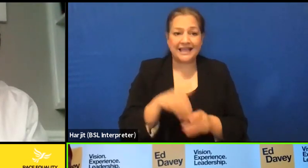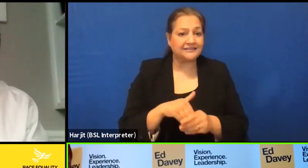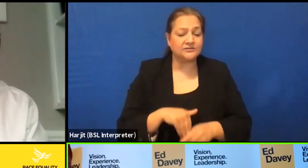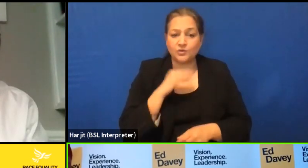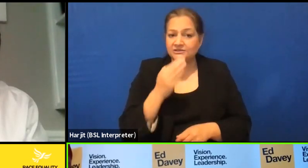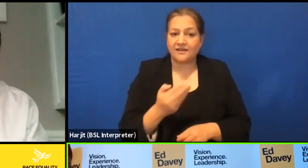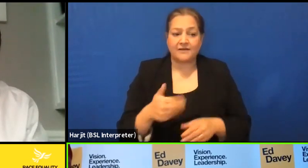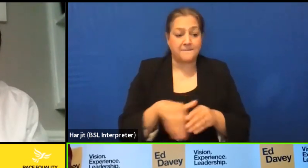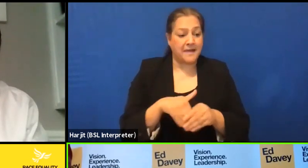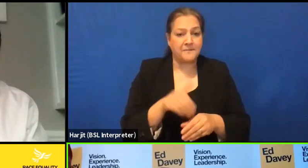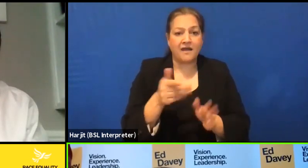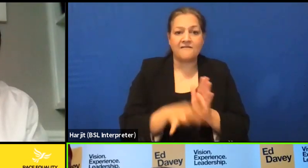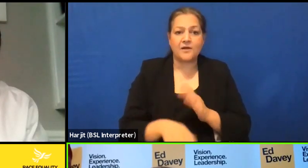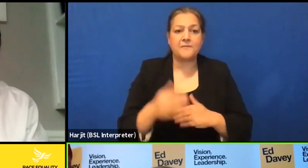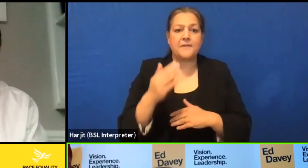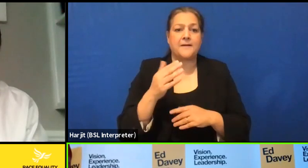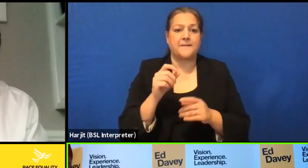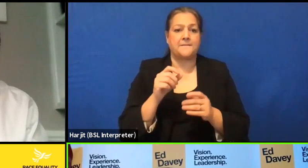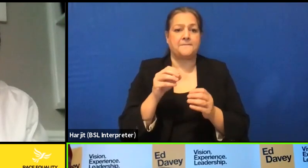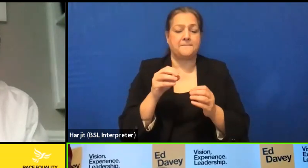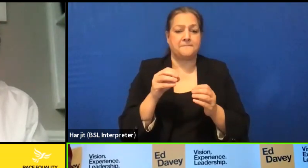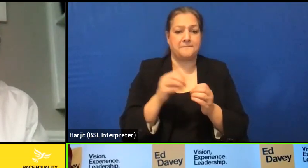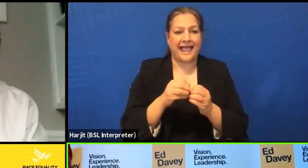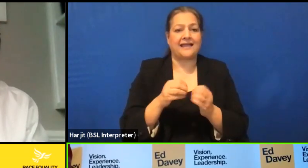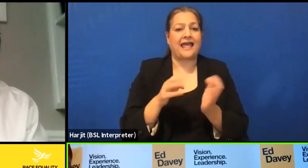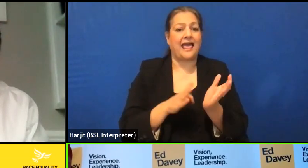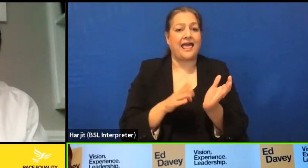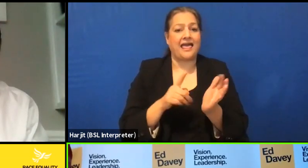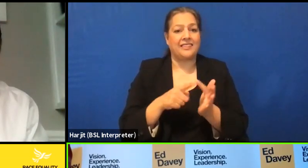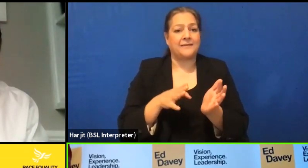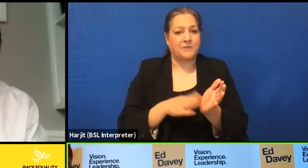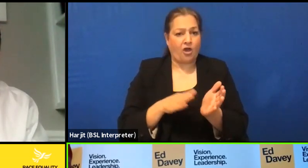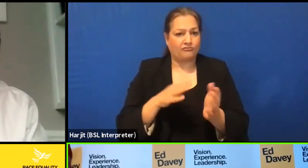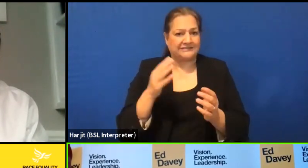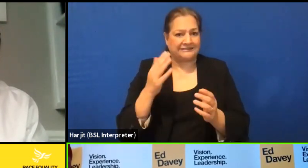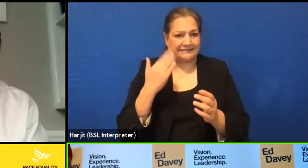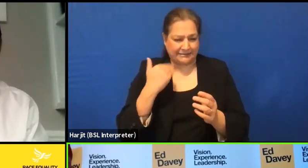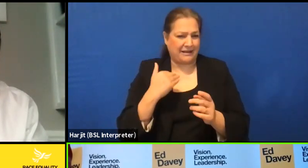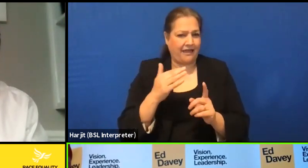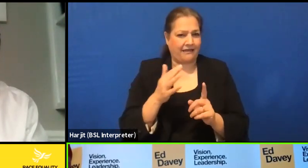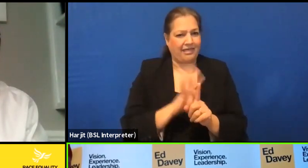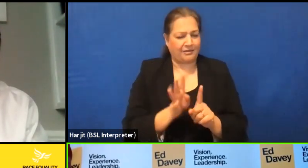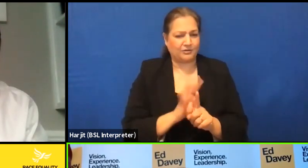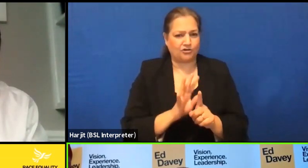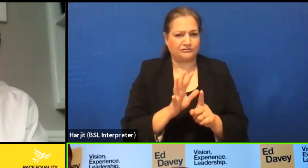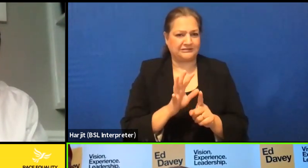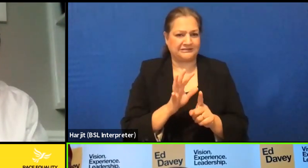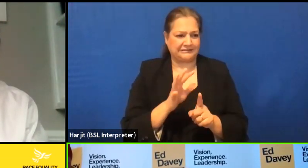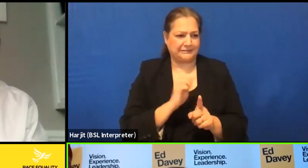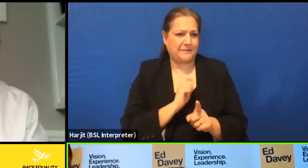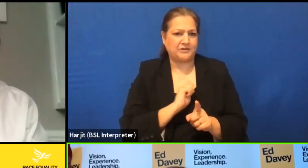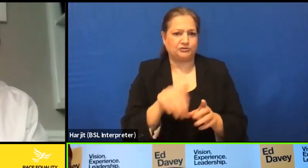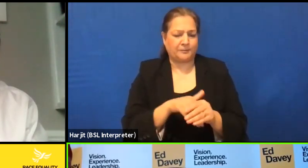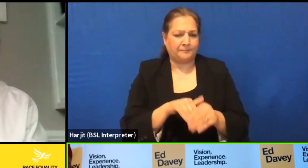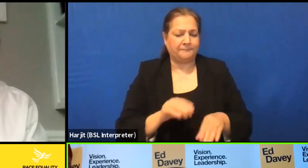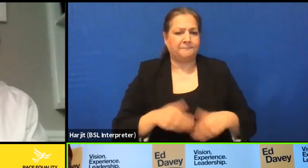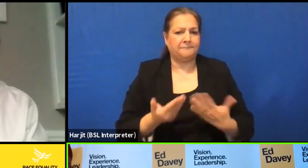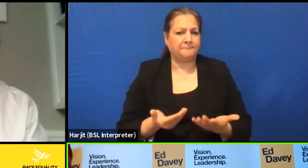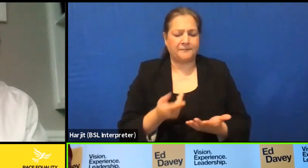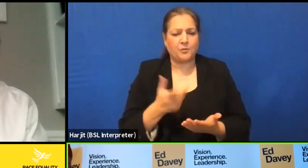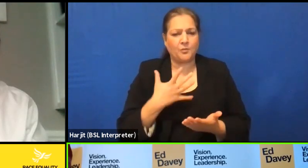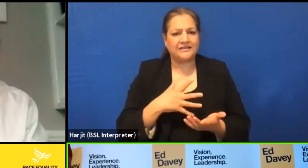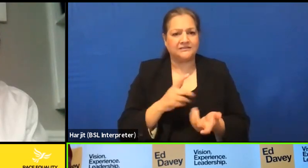members from Black and ethnic minority membership. And we need to rectify that. Now, it's the party leader